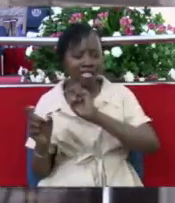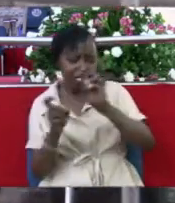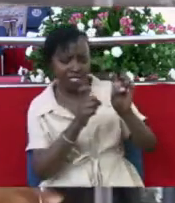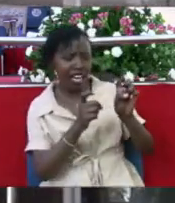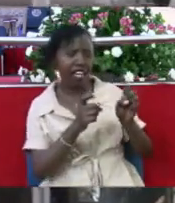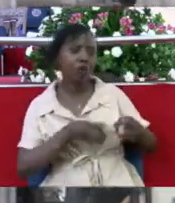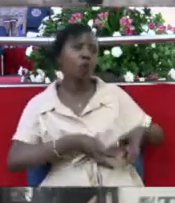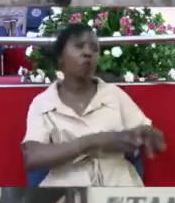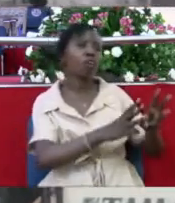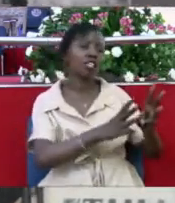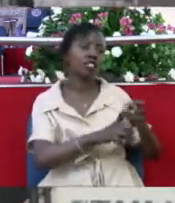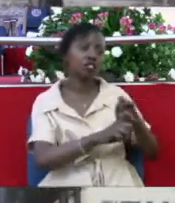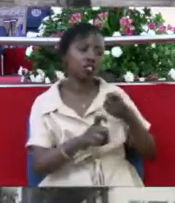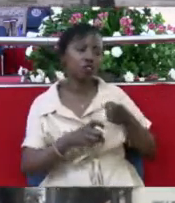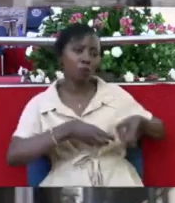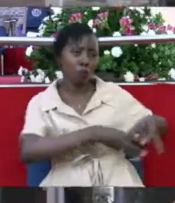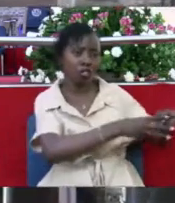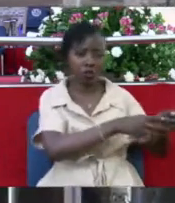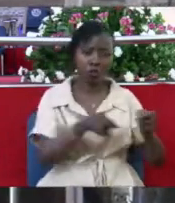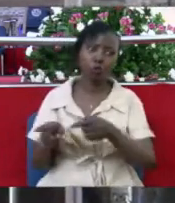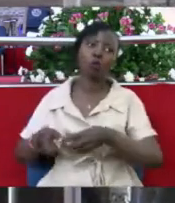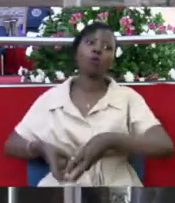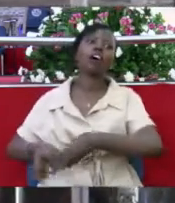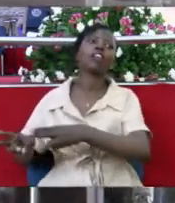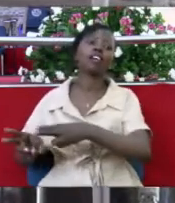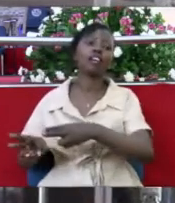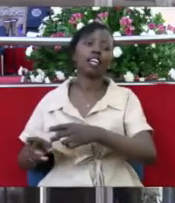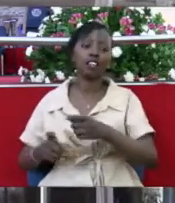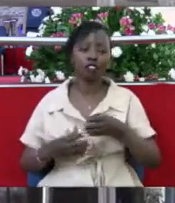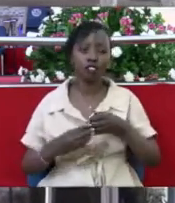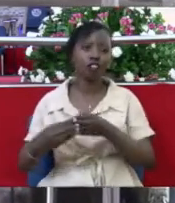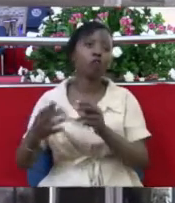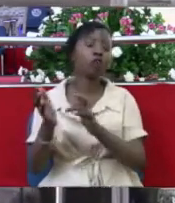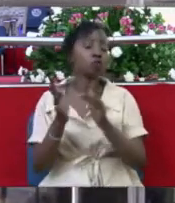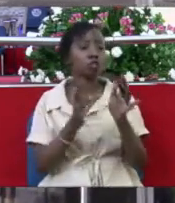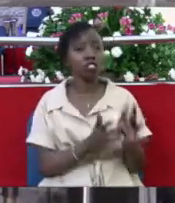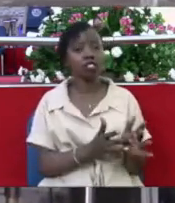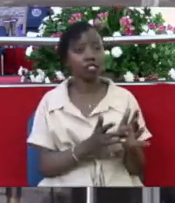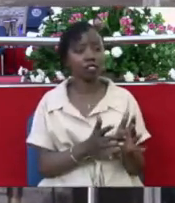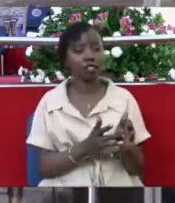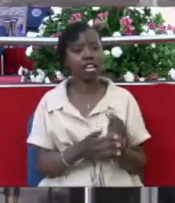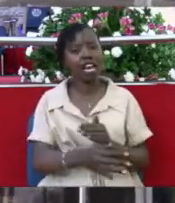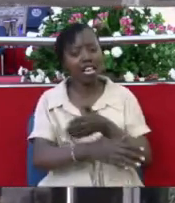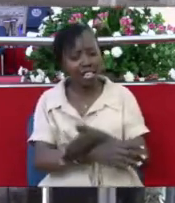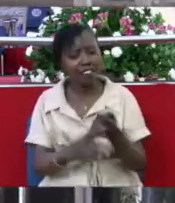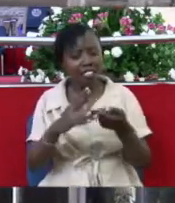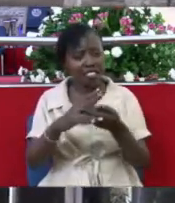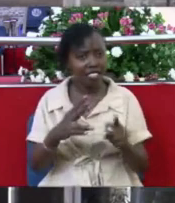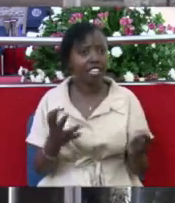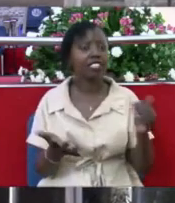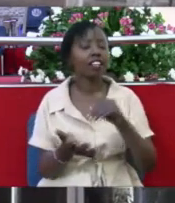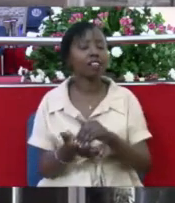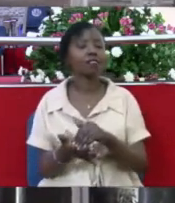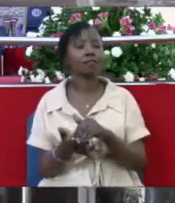ya 180. Start following the Lord. Uanze kufuata Mungu. Hallelujah. Hallelujah. And after we have restarted, na tukiwa